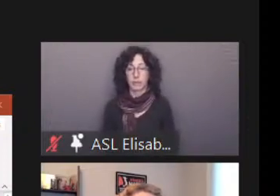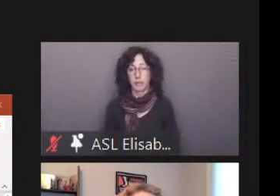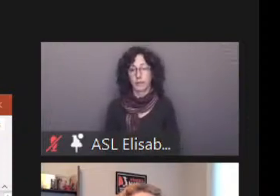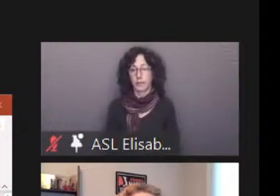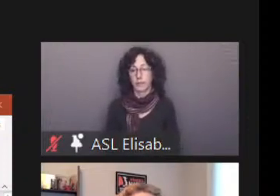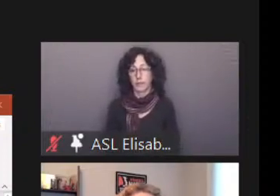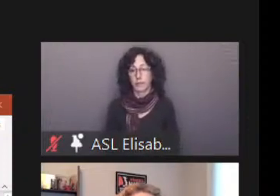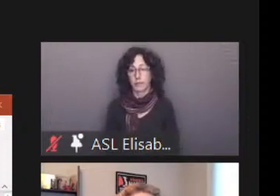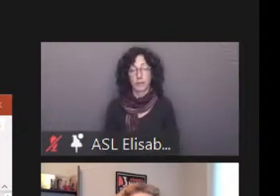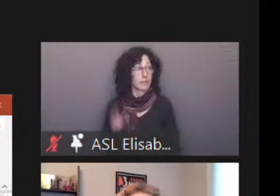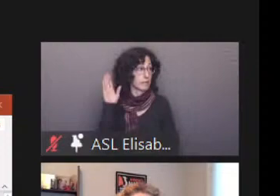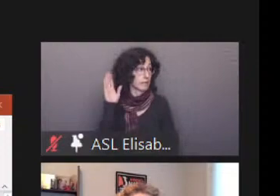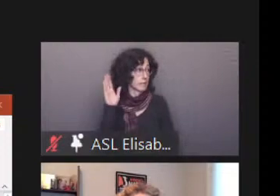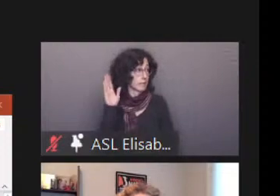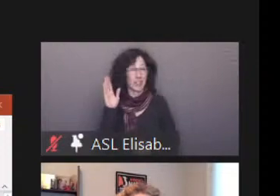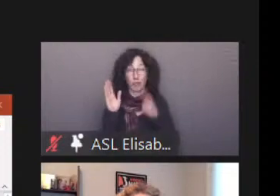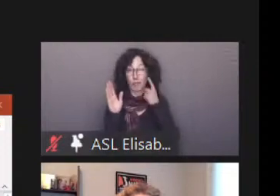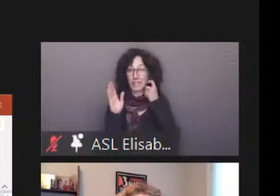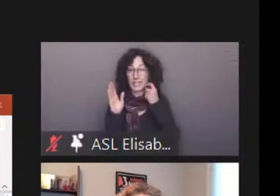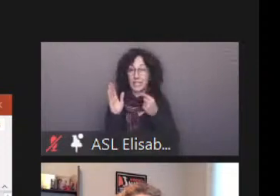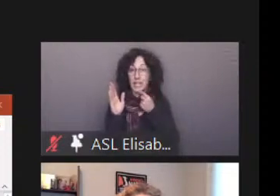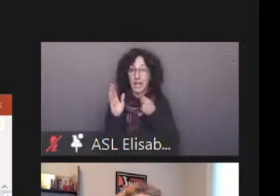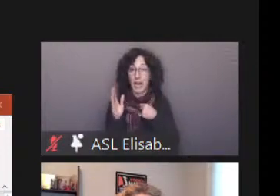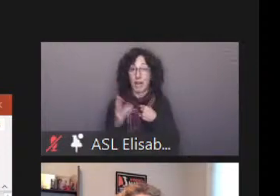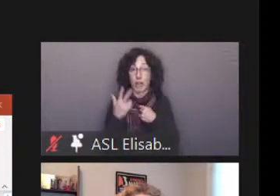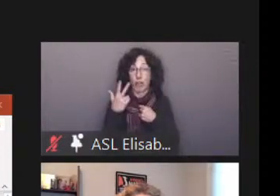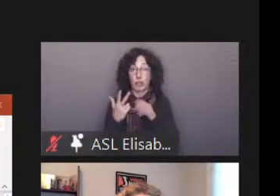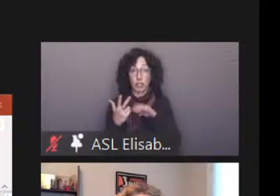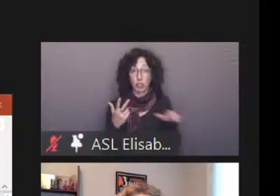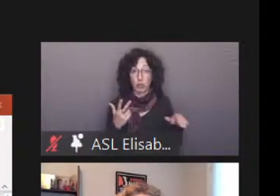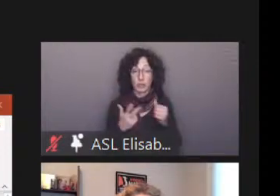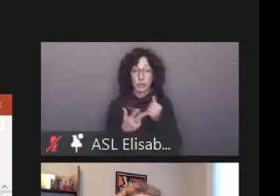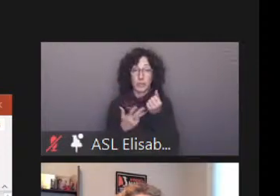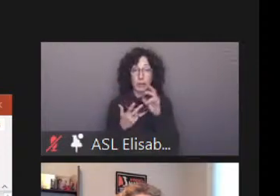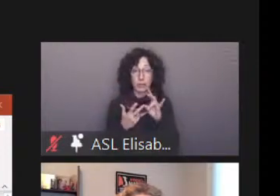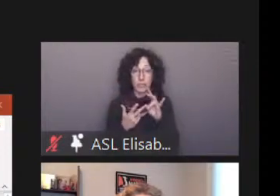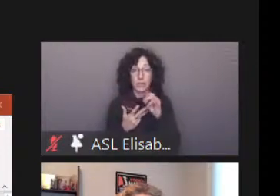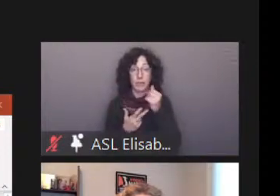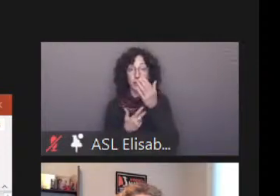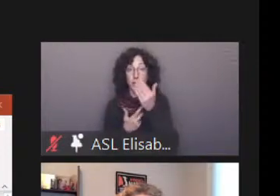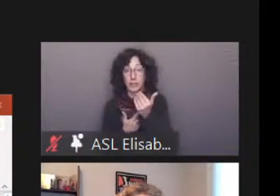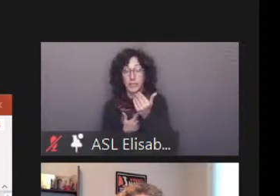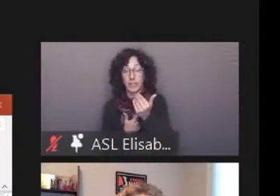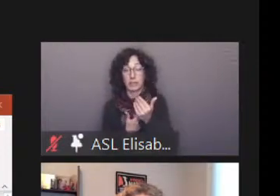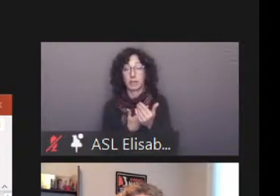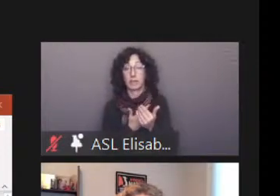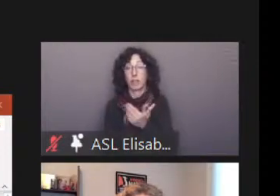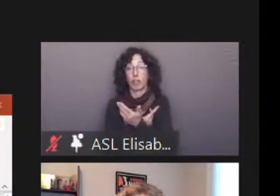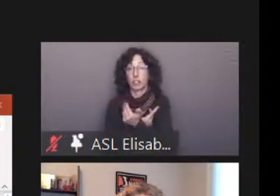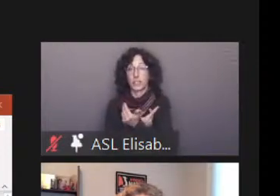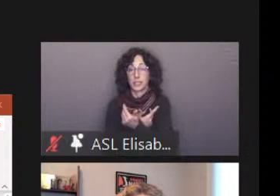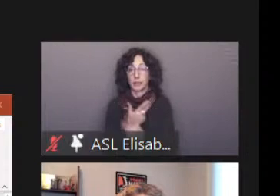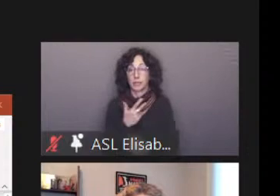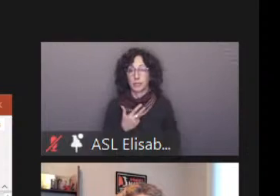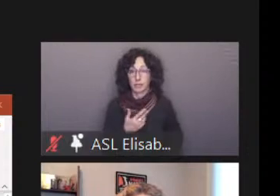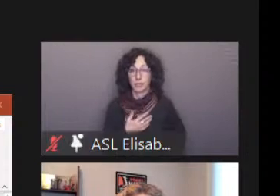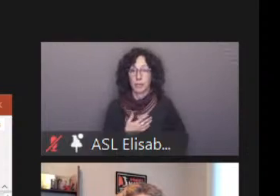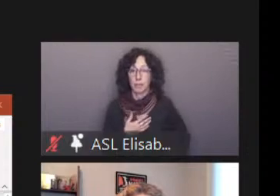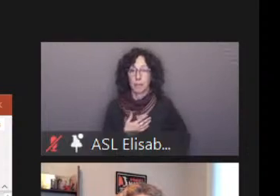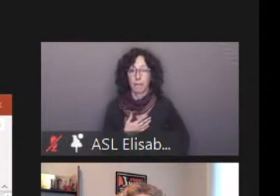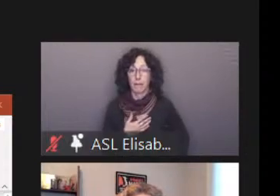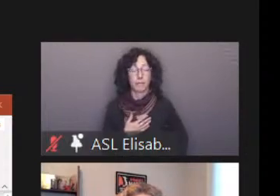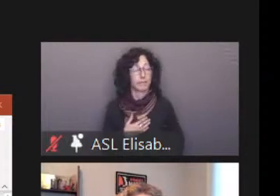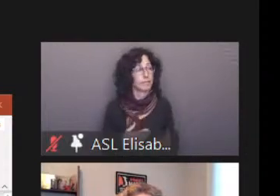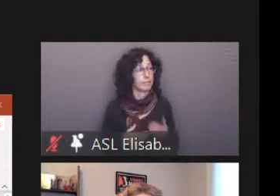I can go first because I already said I have 3 children, a 17-year-old, a 15-year-old, and a 13-year-old. I got